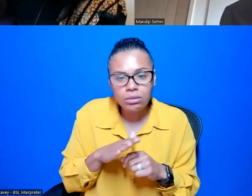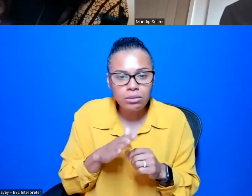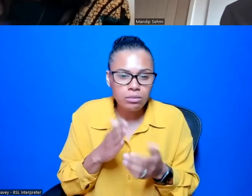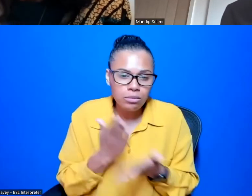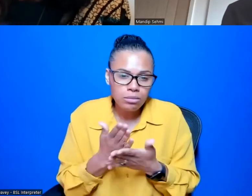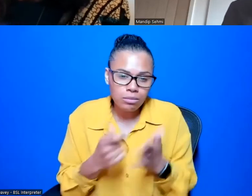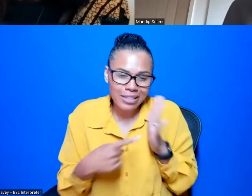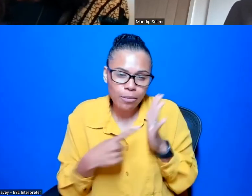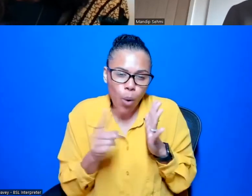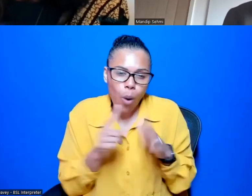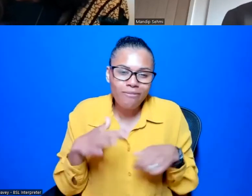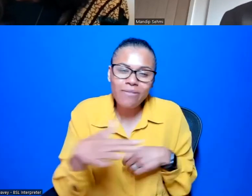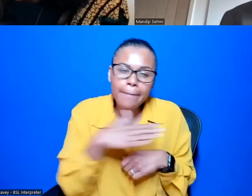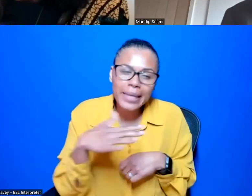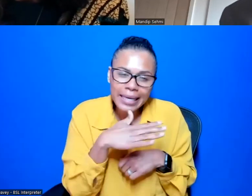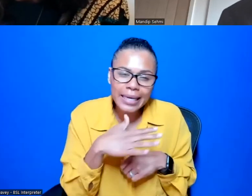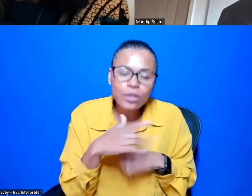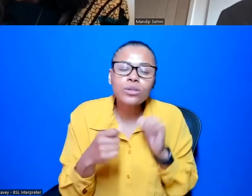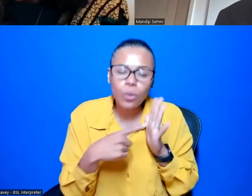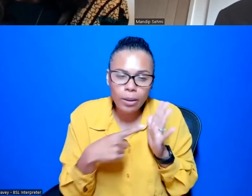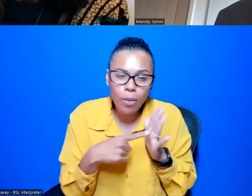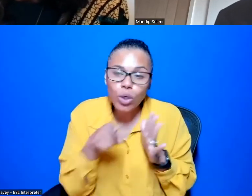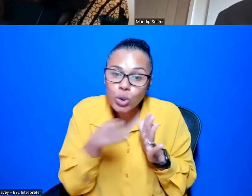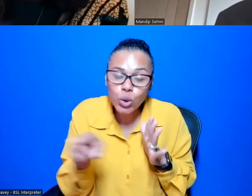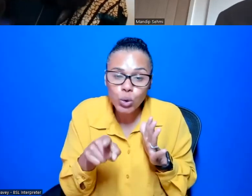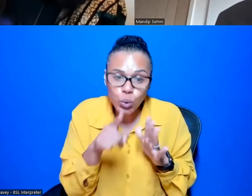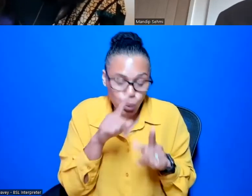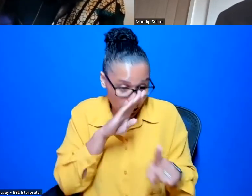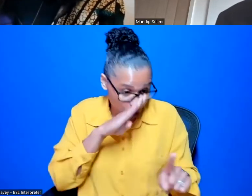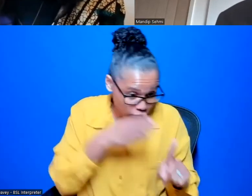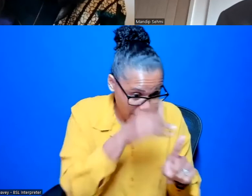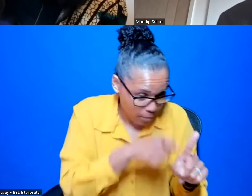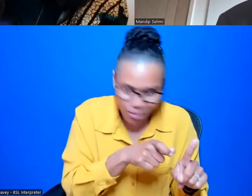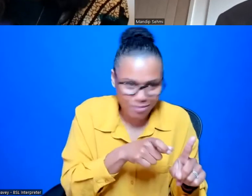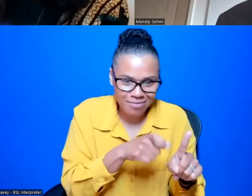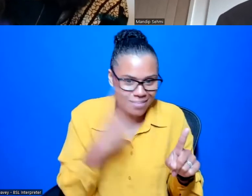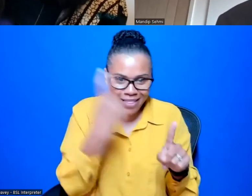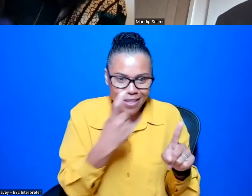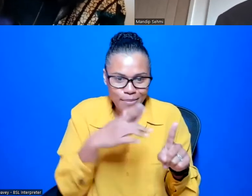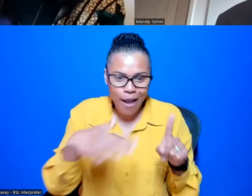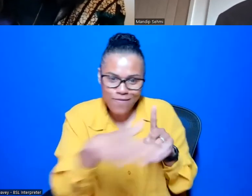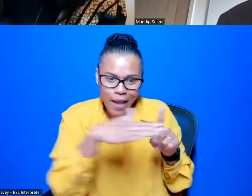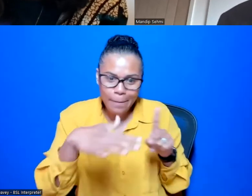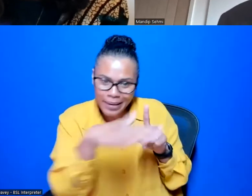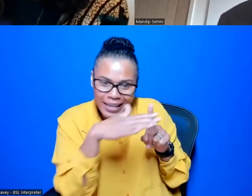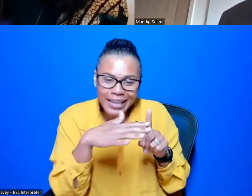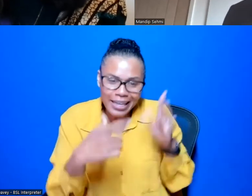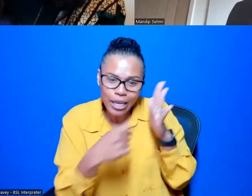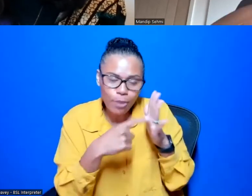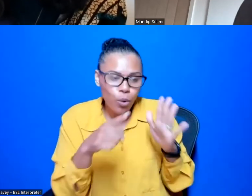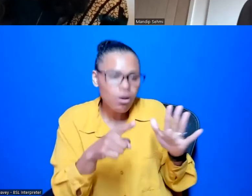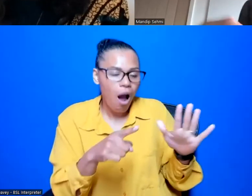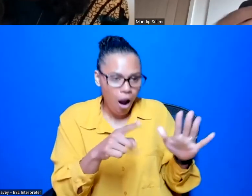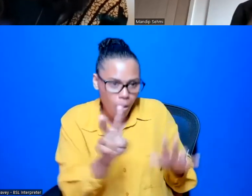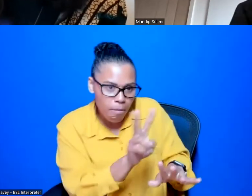engaging the athletes' family is really key. Giving them the confidence their child's going to be looked after. There's a pathway for them. There's